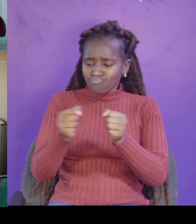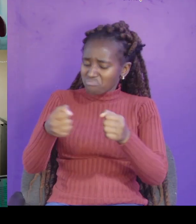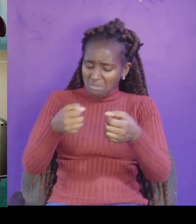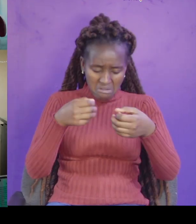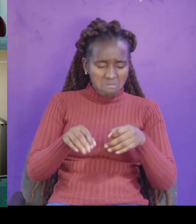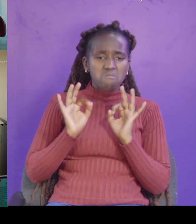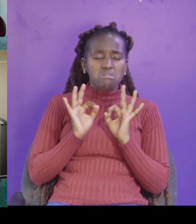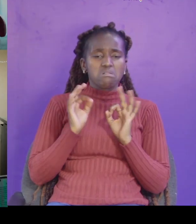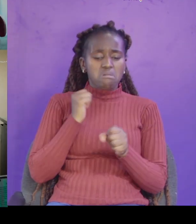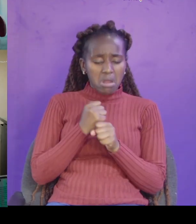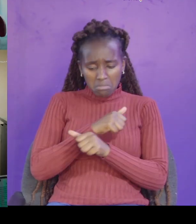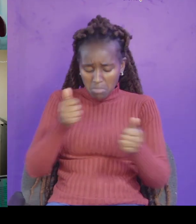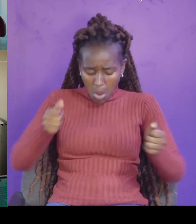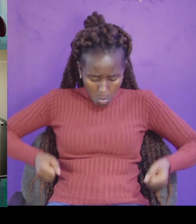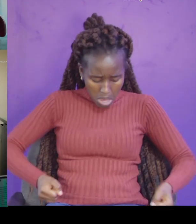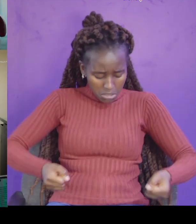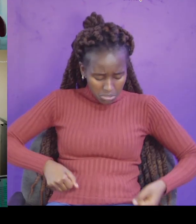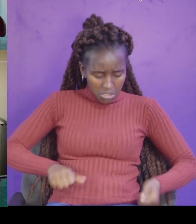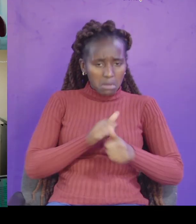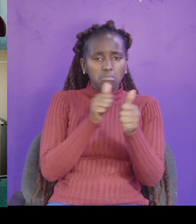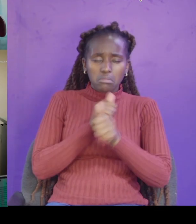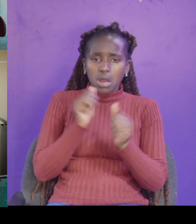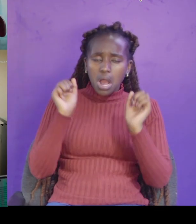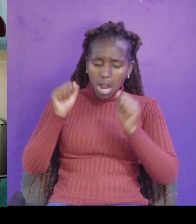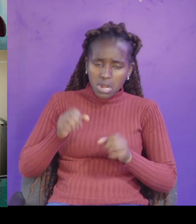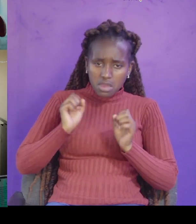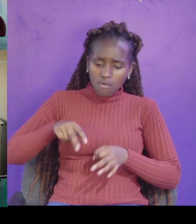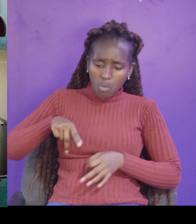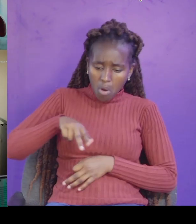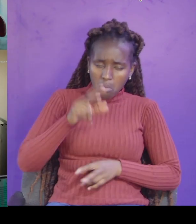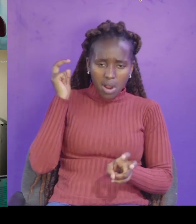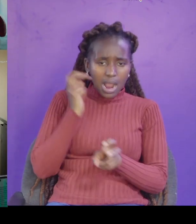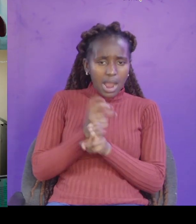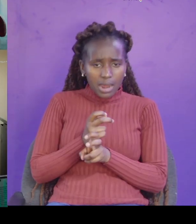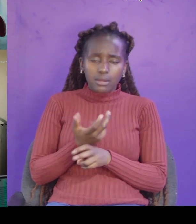using wheelchairs, those who are unable to walk, especially those